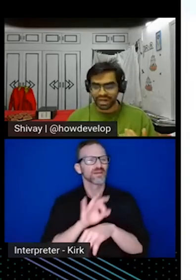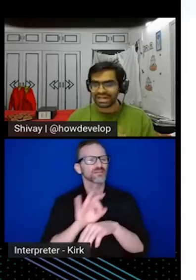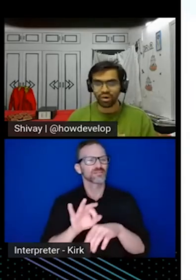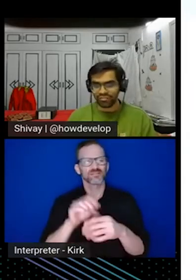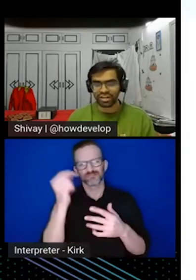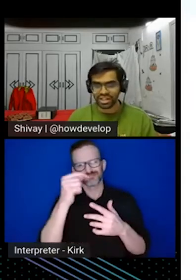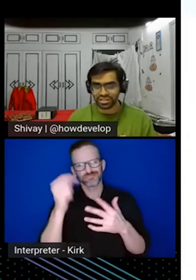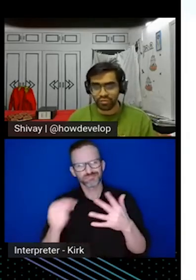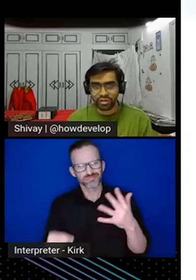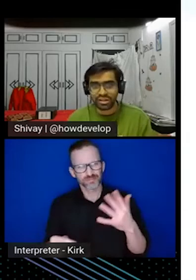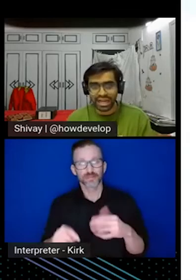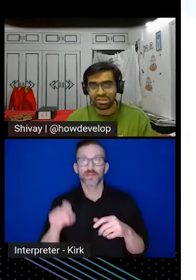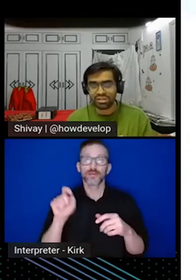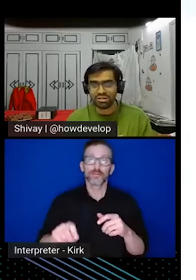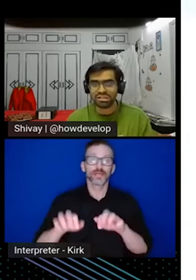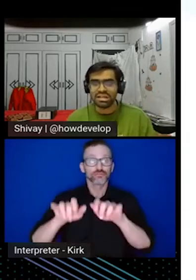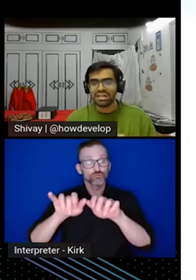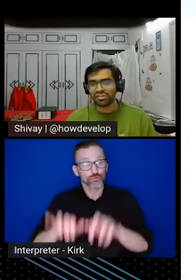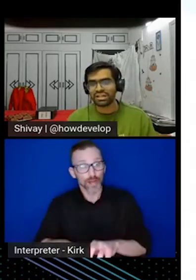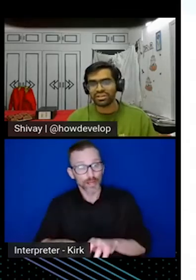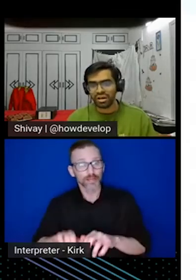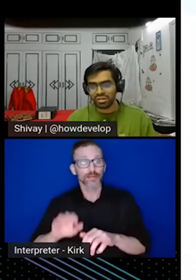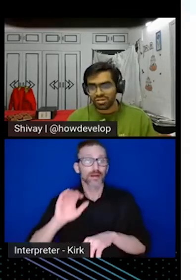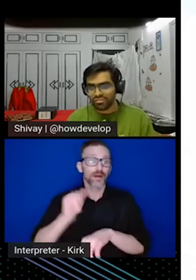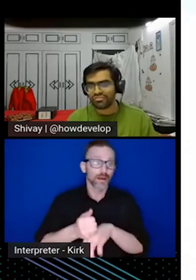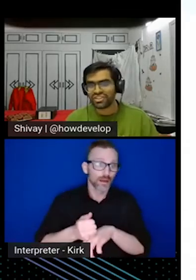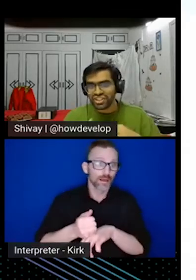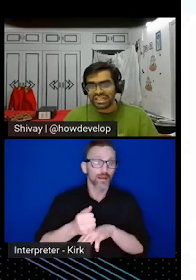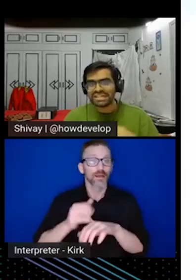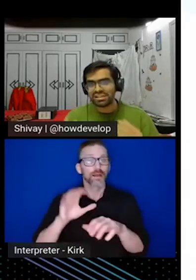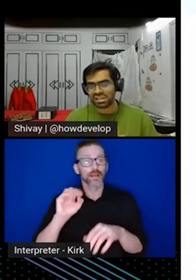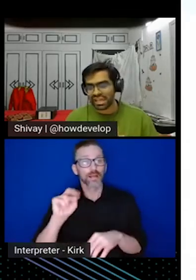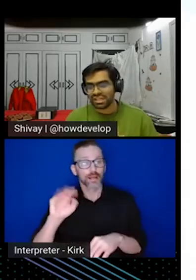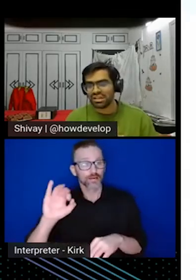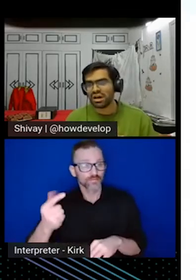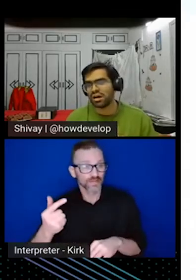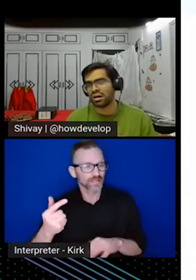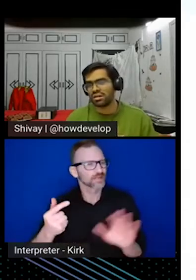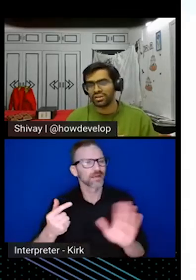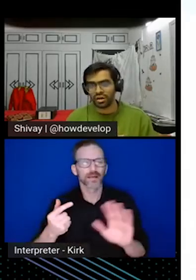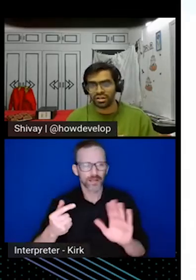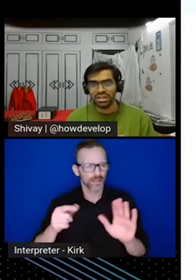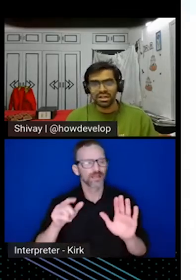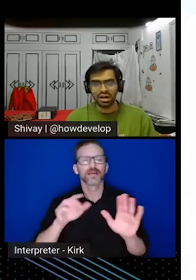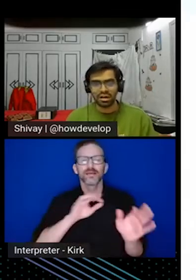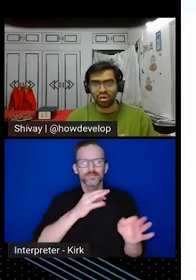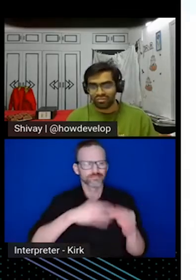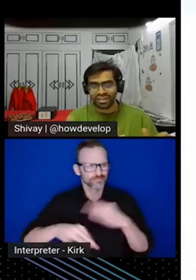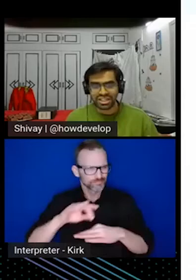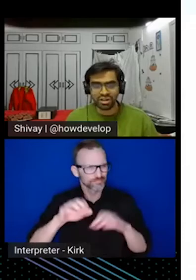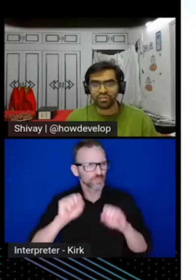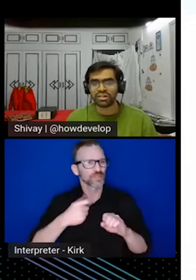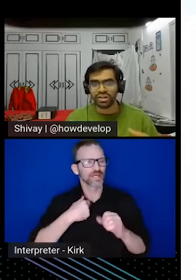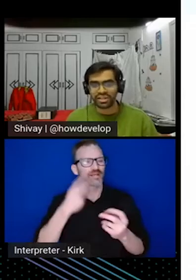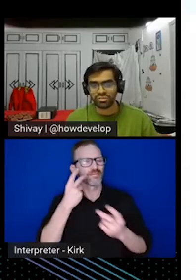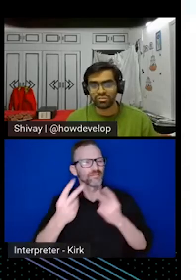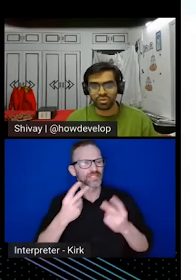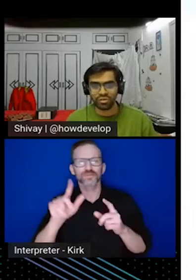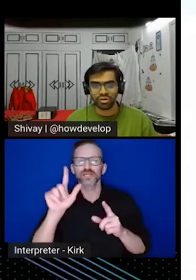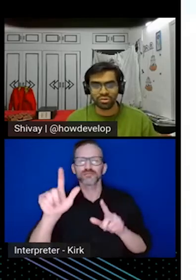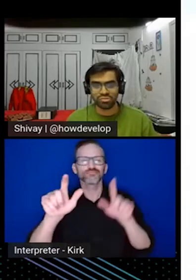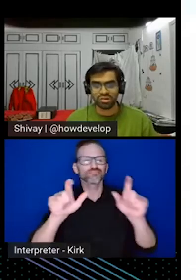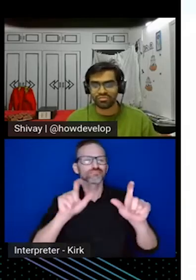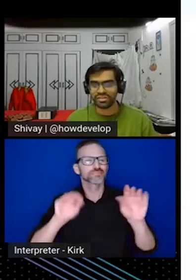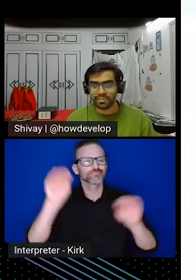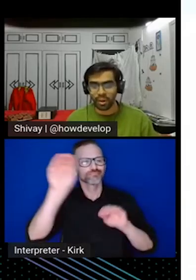to write configuration. What you can actually do is you can sort of visually design your configuration or whatever